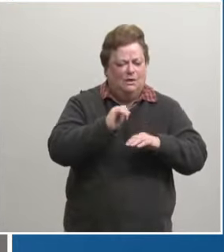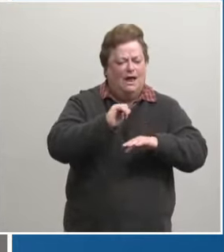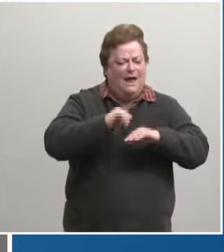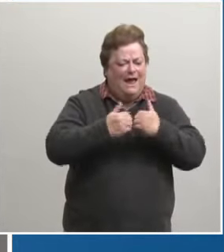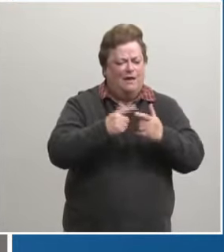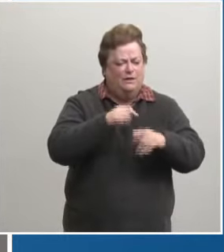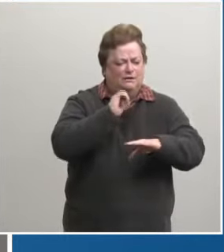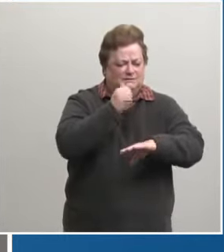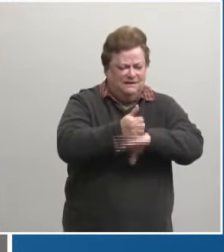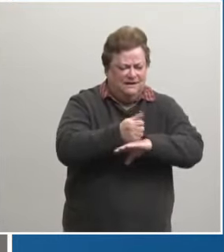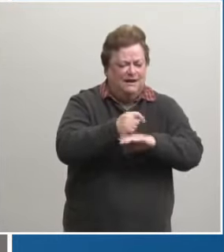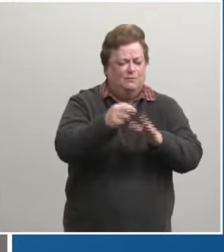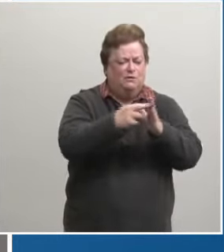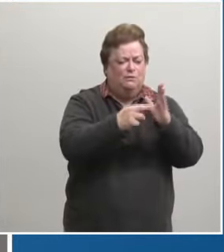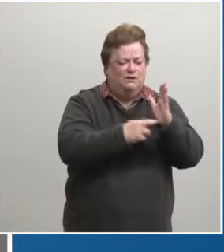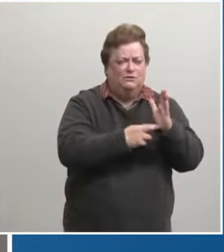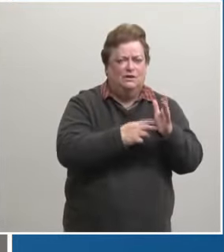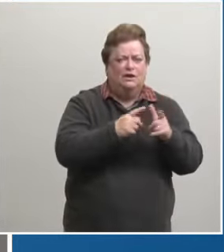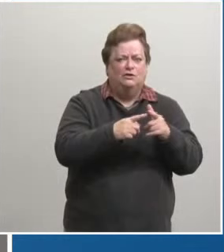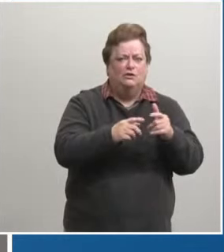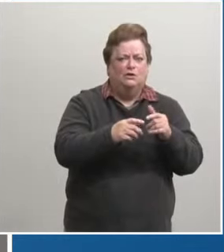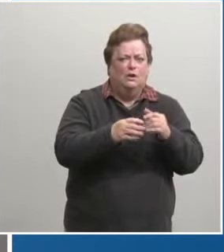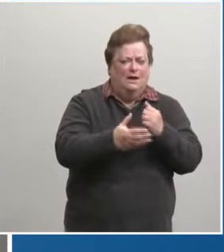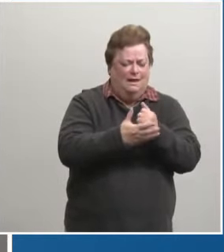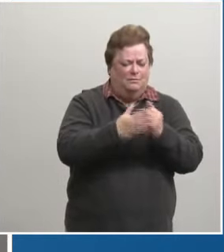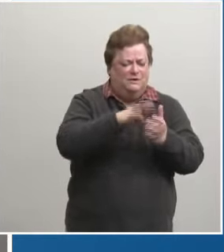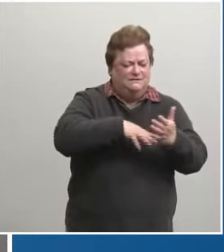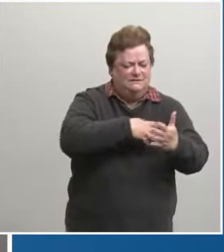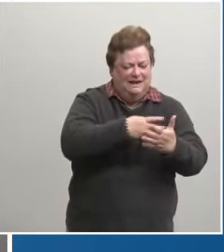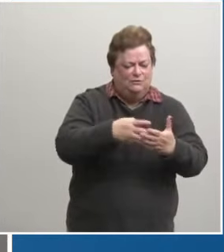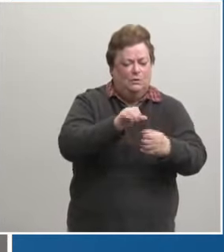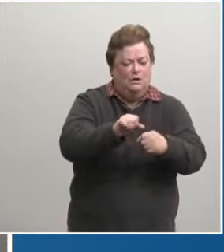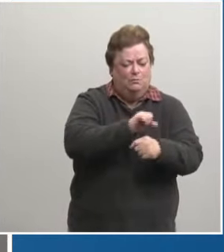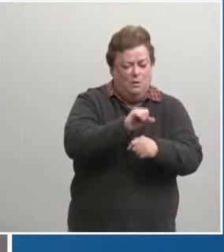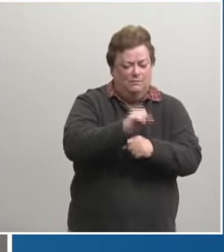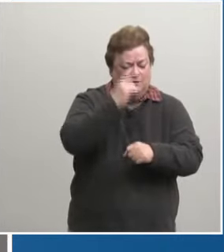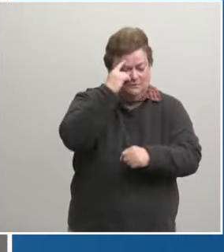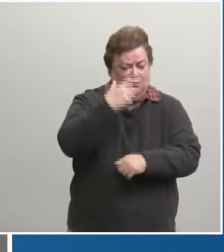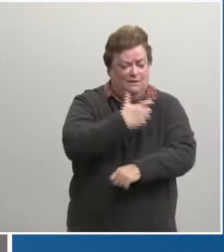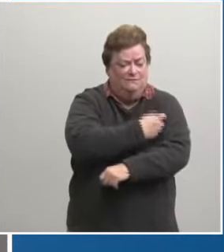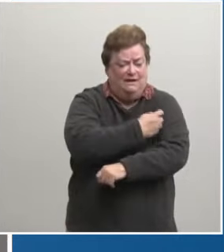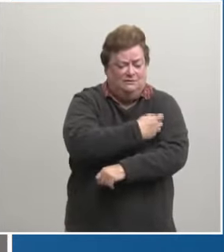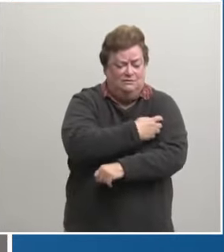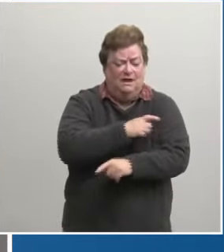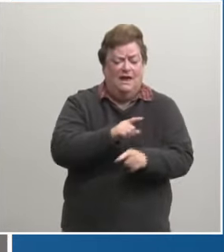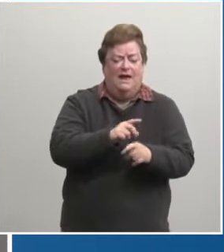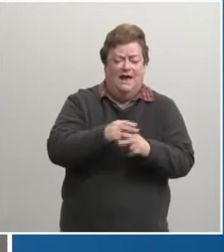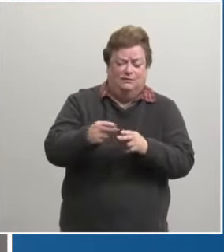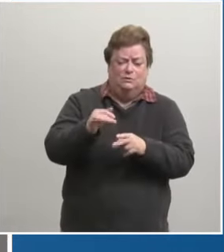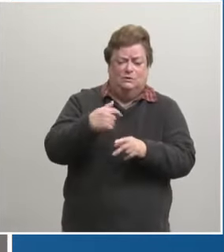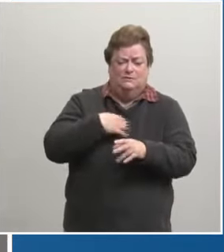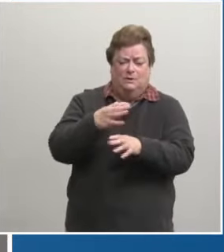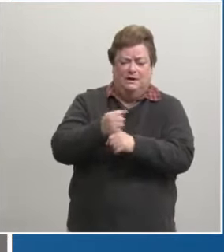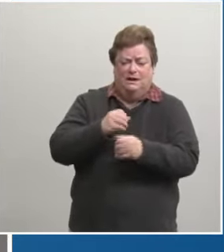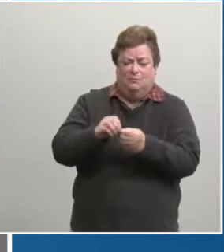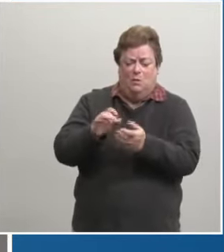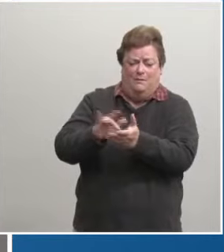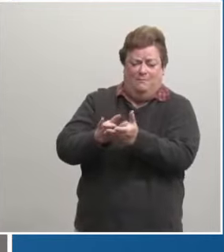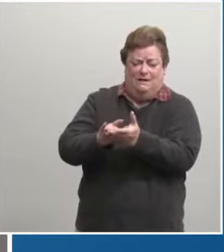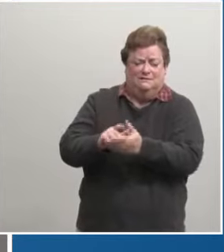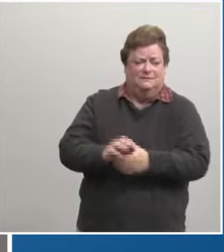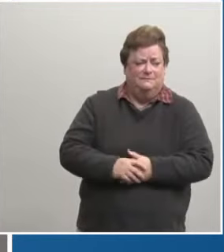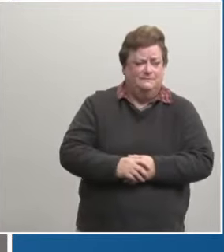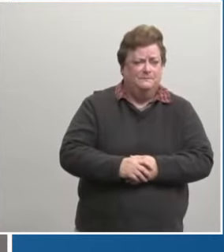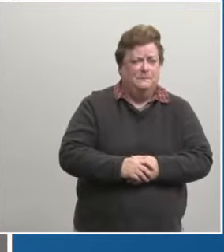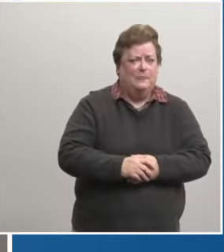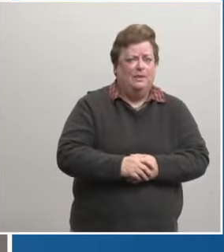contact Lancaster County residents to schedule vaccination appointments as soon as we receive more doses. Director Lopez will